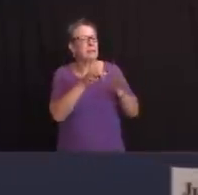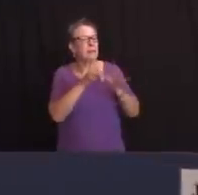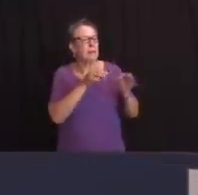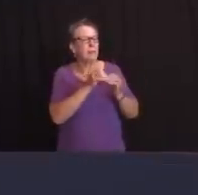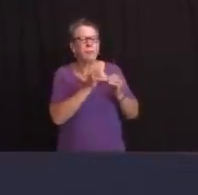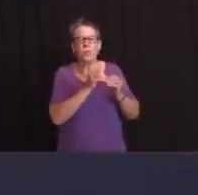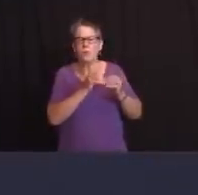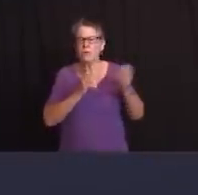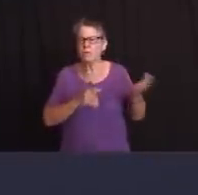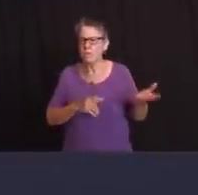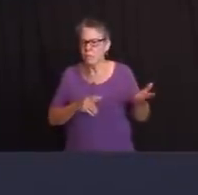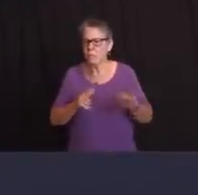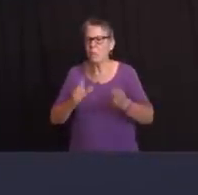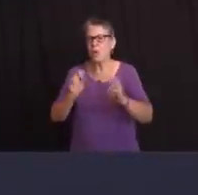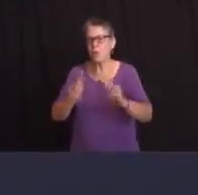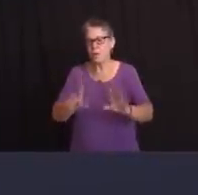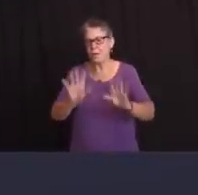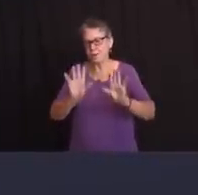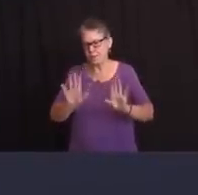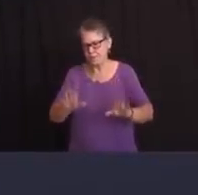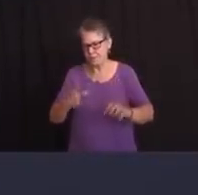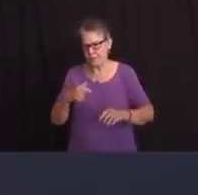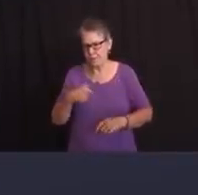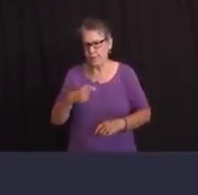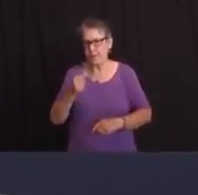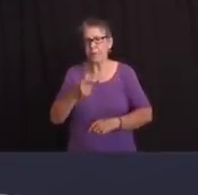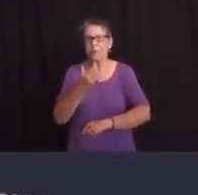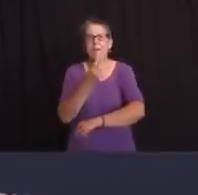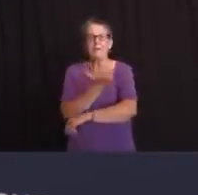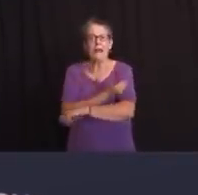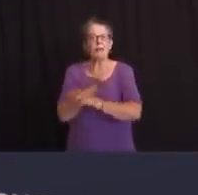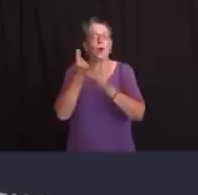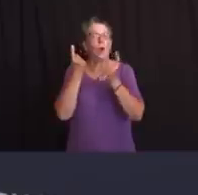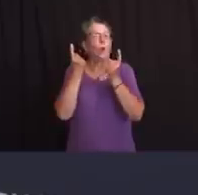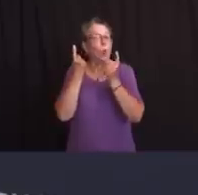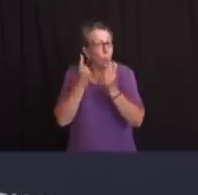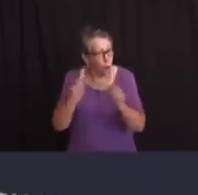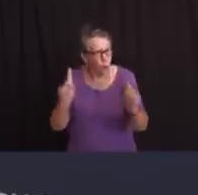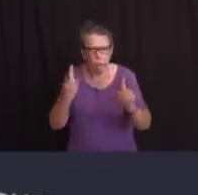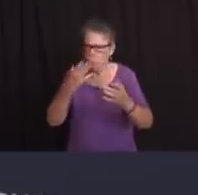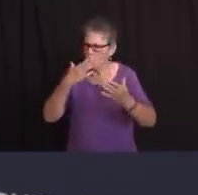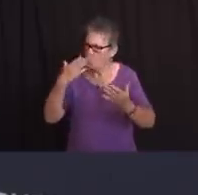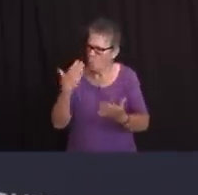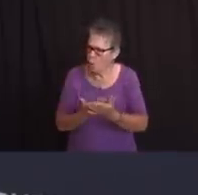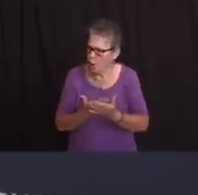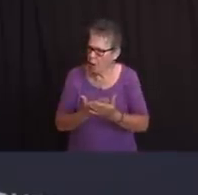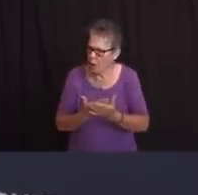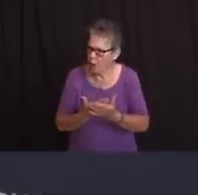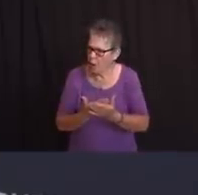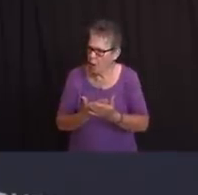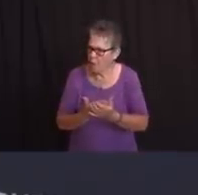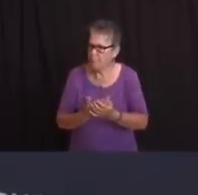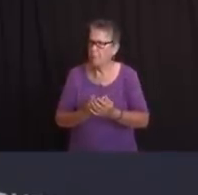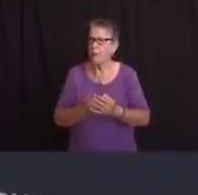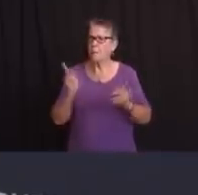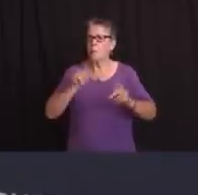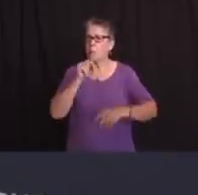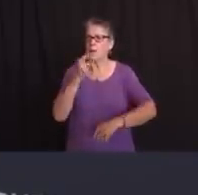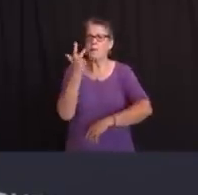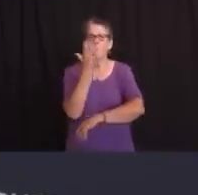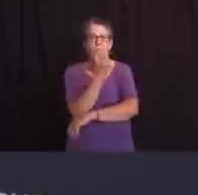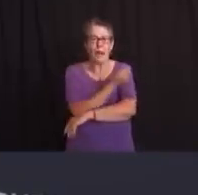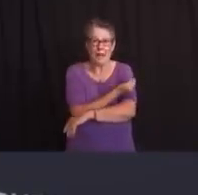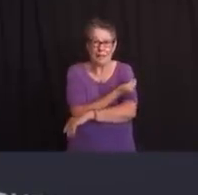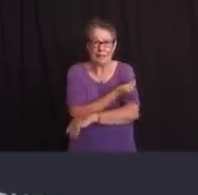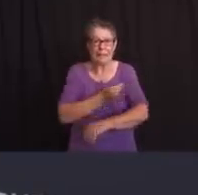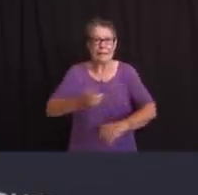start by saying again that the vaccines work very well, and most people who are exposed who are vaccinated do not become sick. You're much, much less likely to